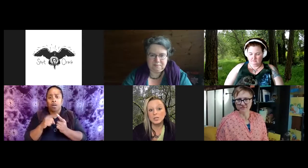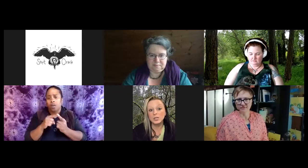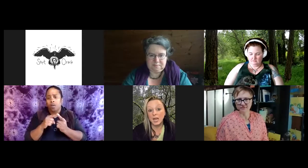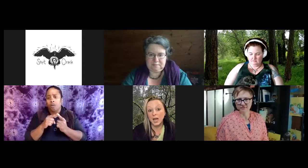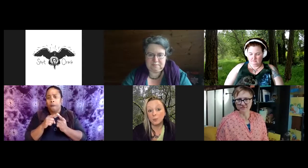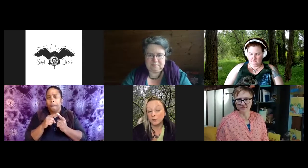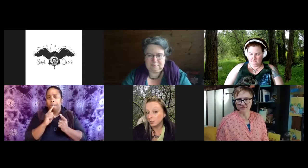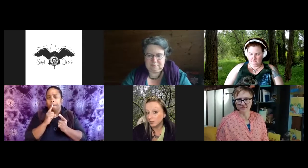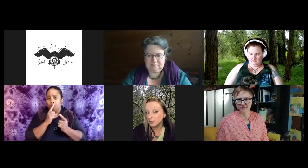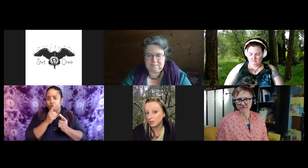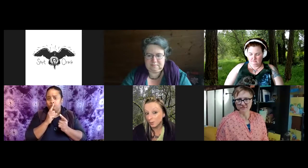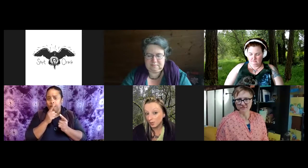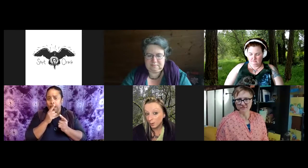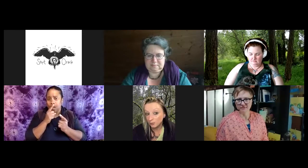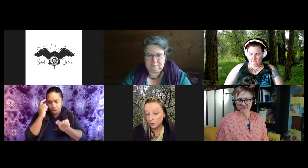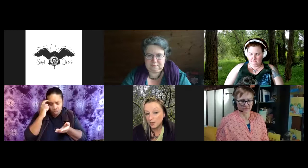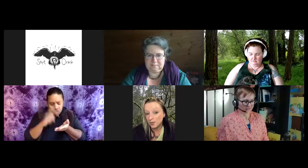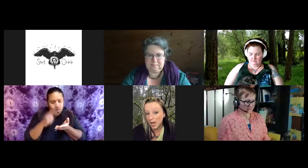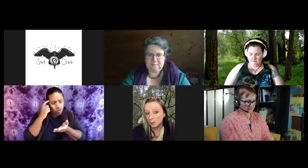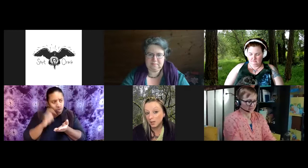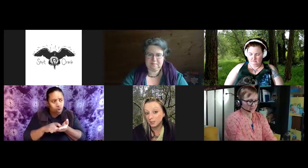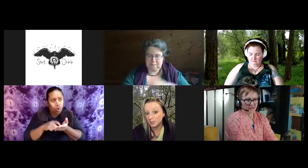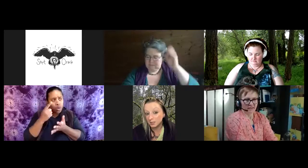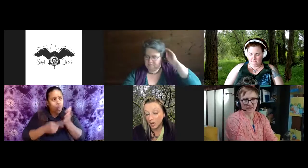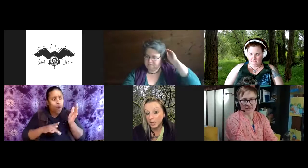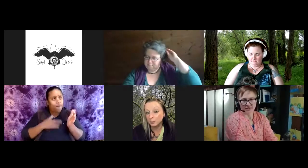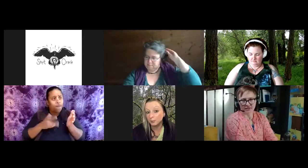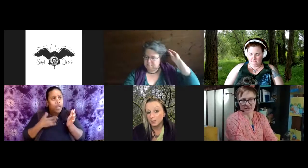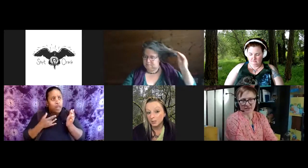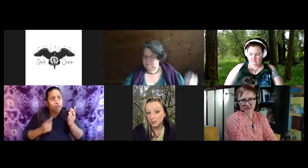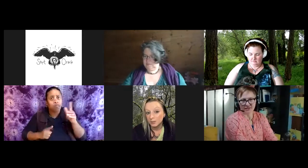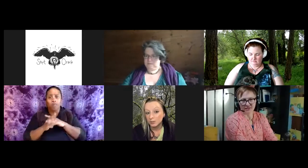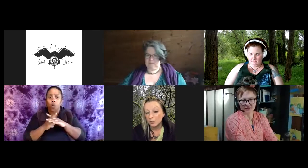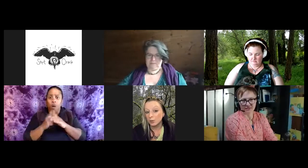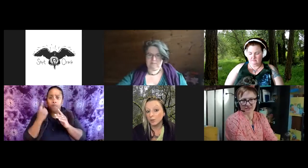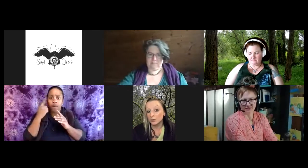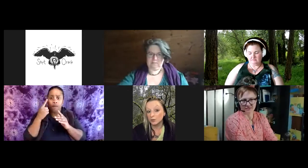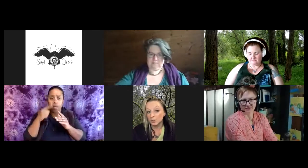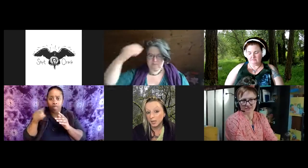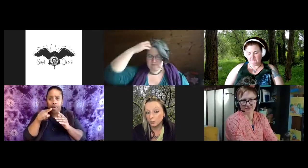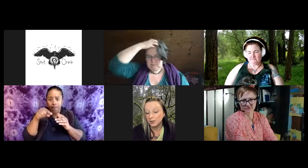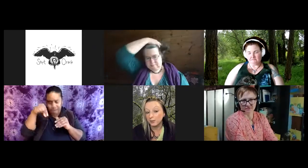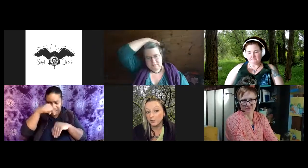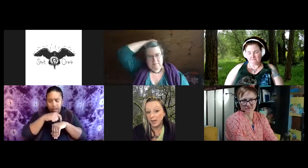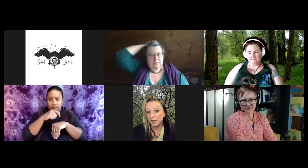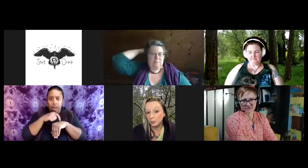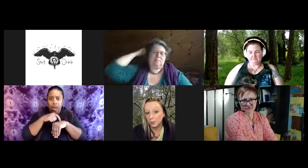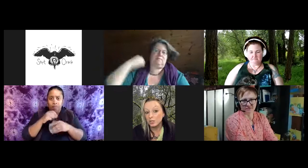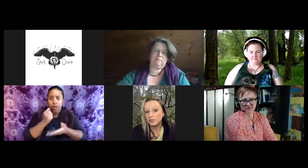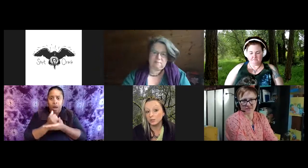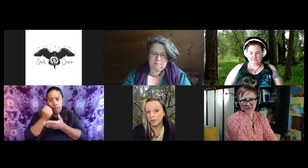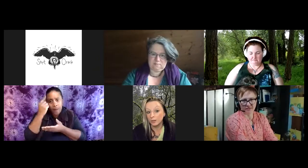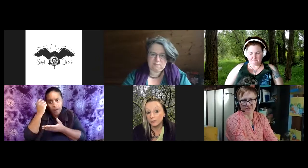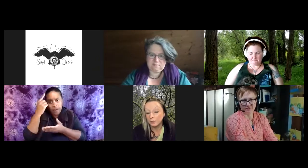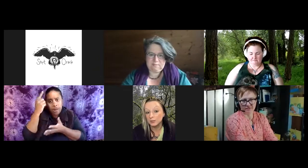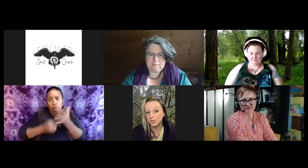really look at what feelings are coming up for them at this time, to understand what the Fae wants